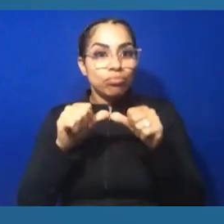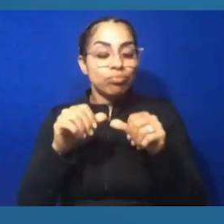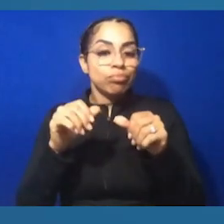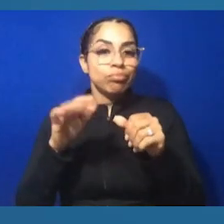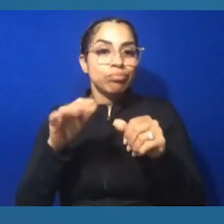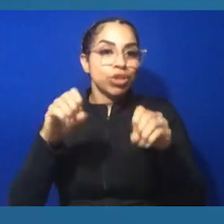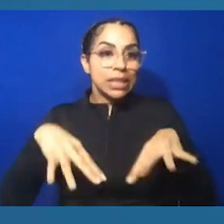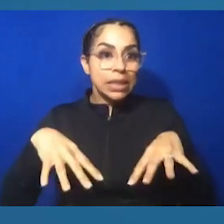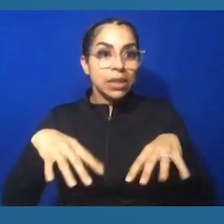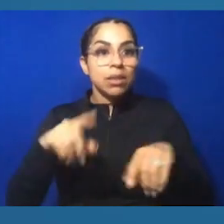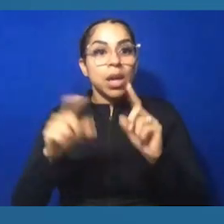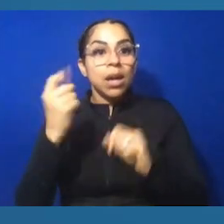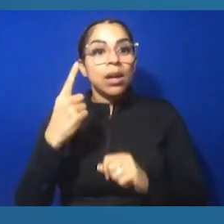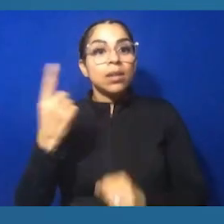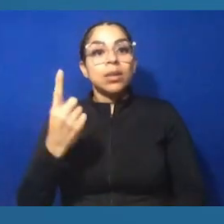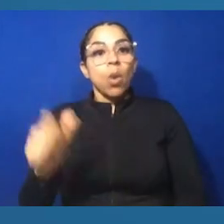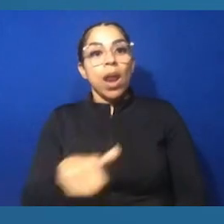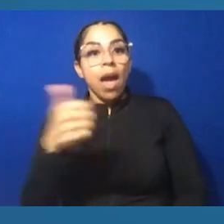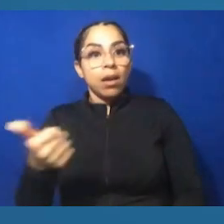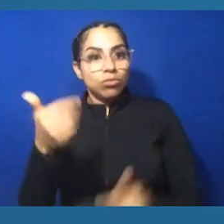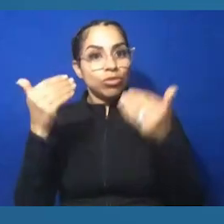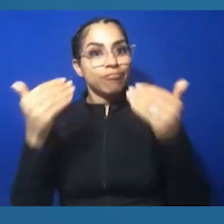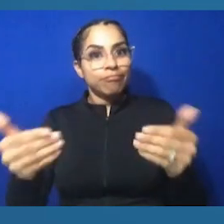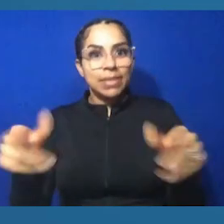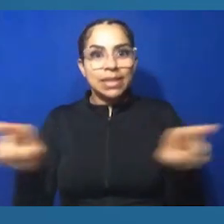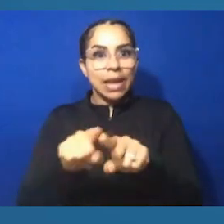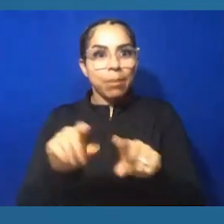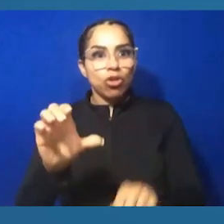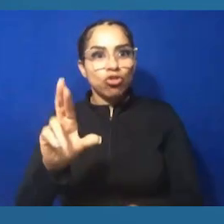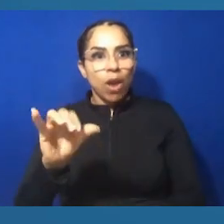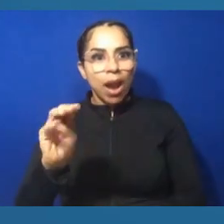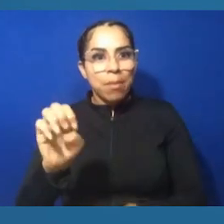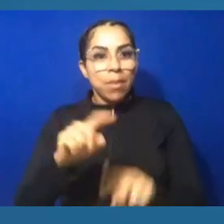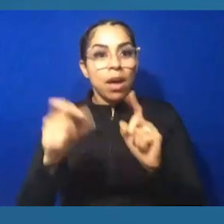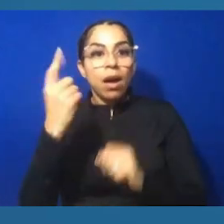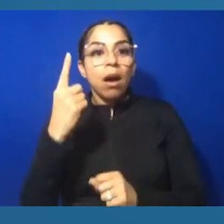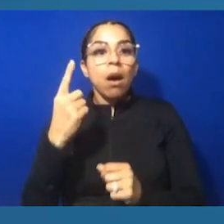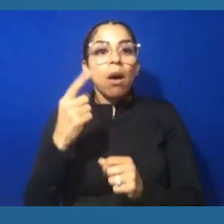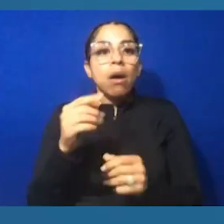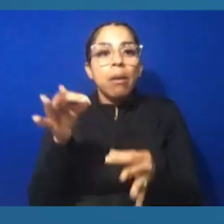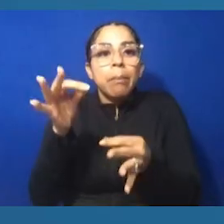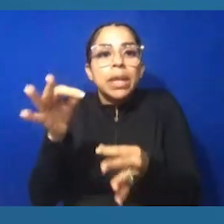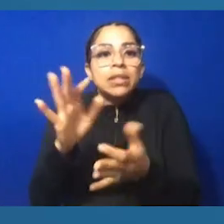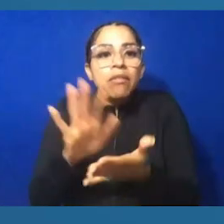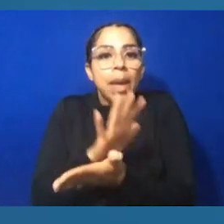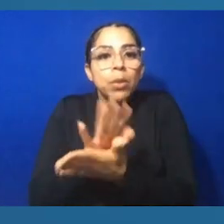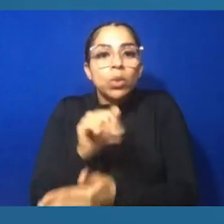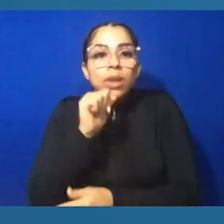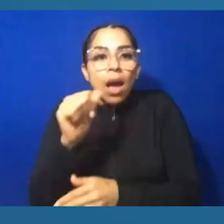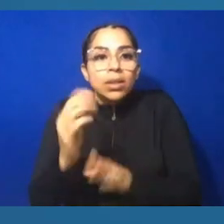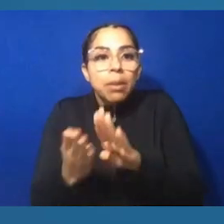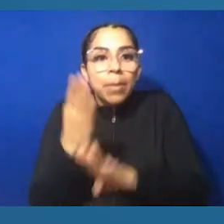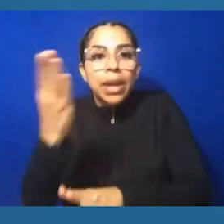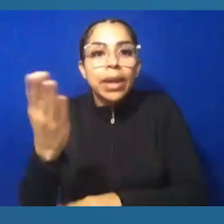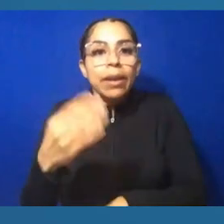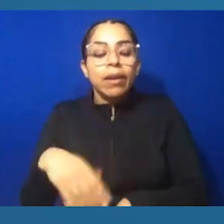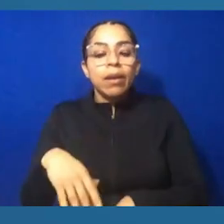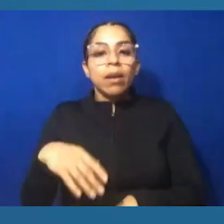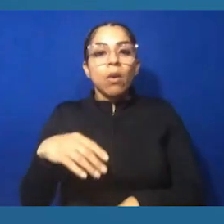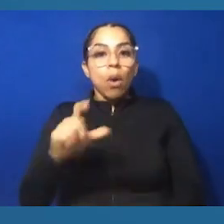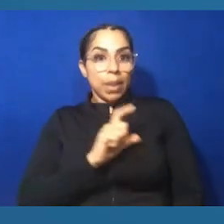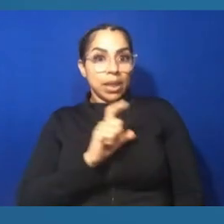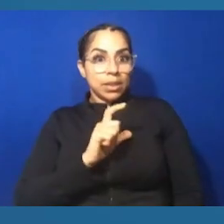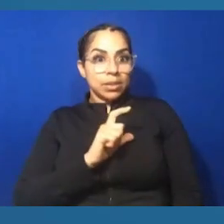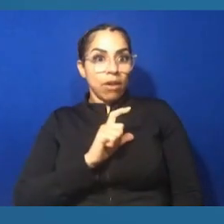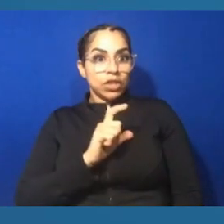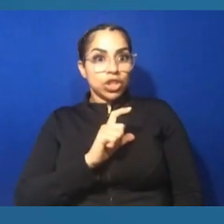left unsubmitted or unexchanged, because a police officer's notebook wasn't collected, because a body-worn camera